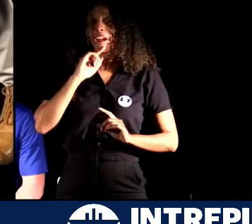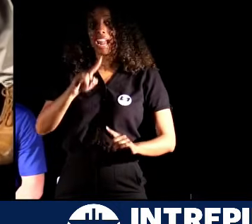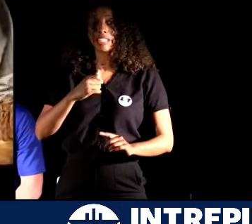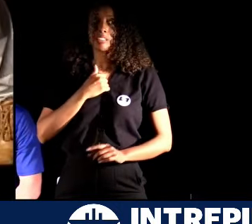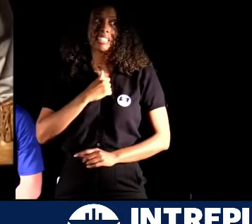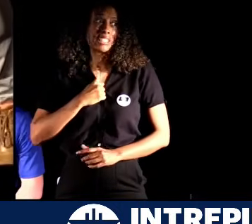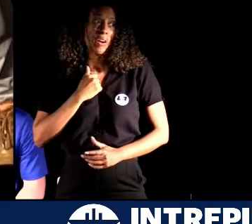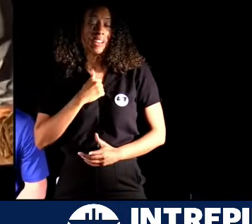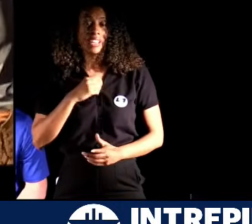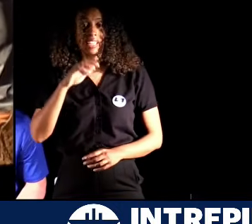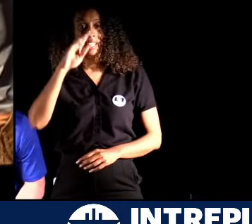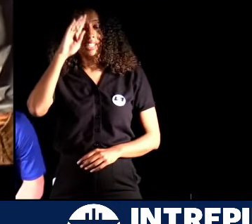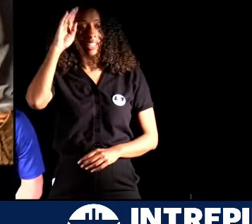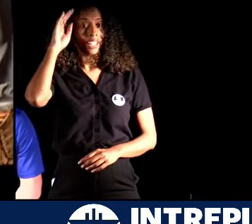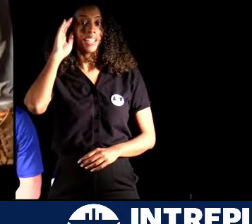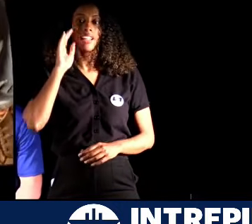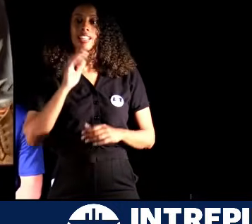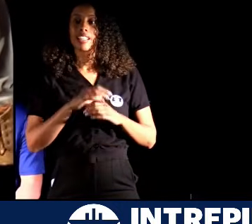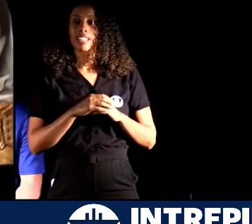you. Thank you.